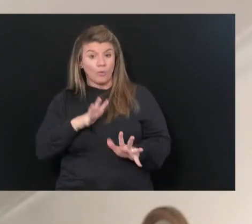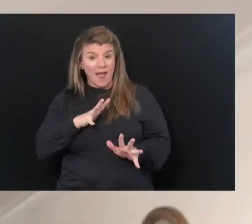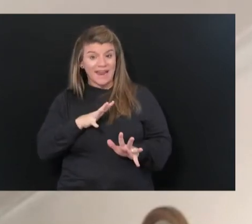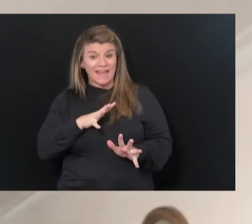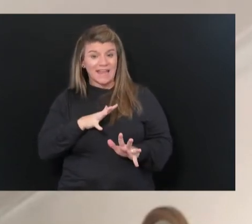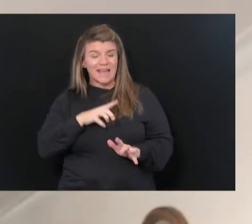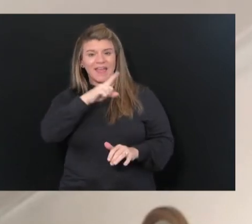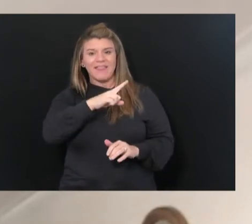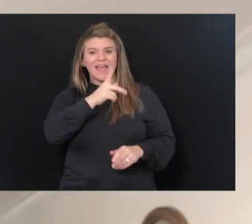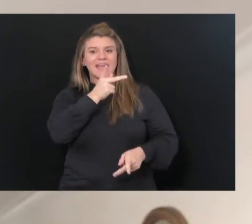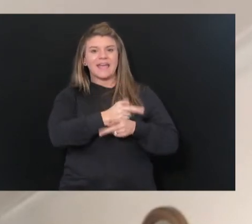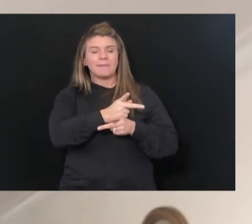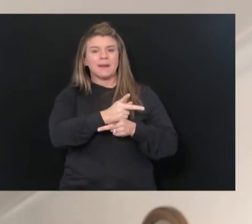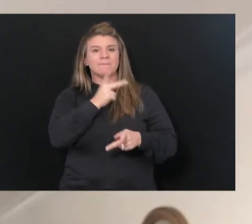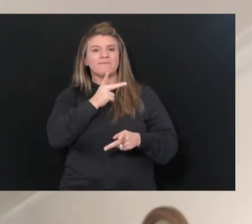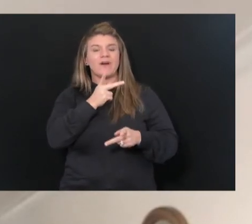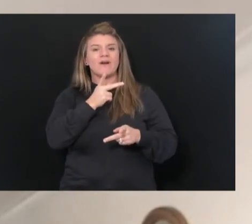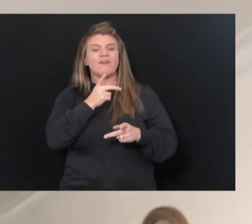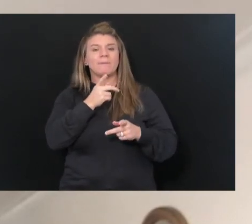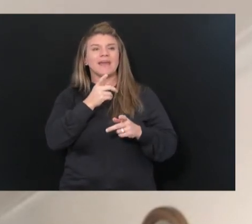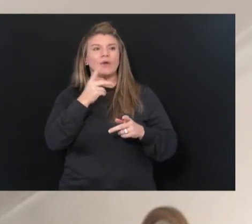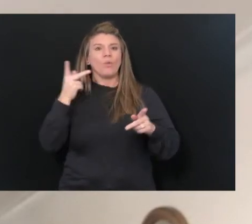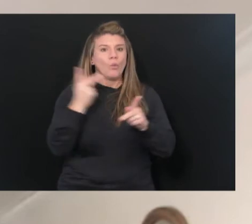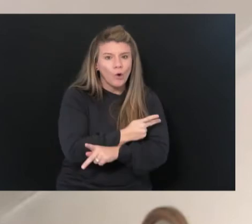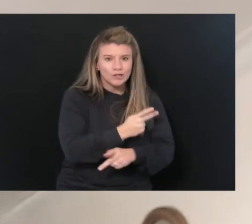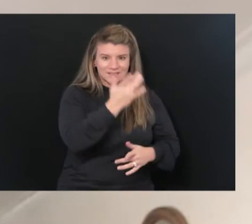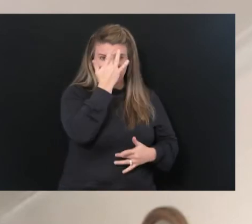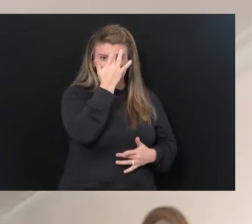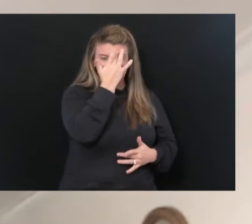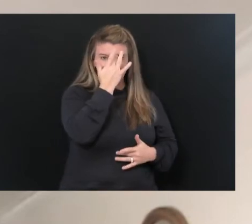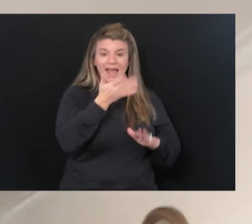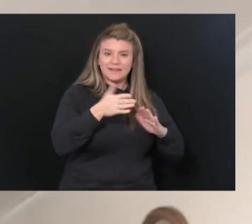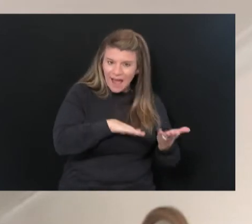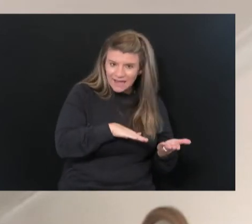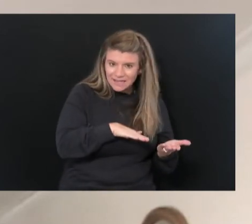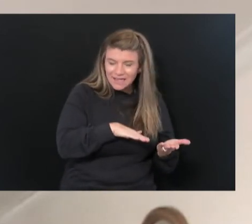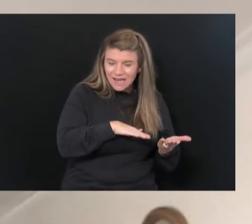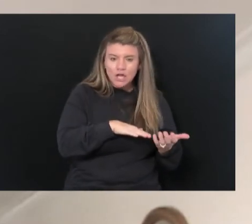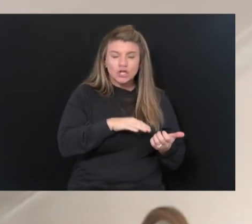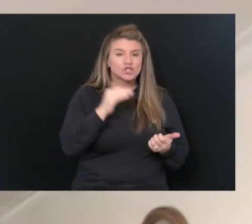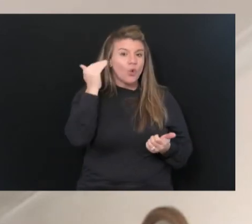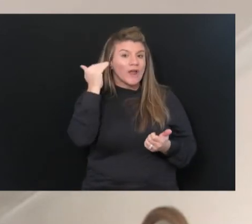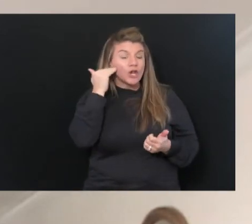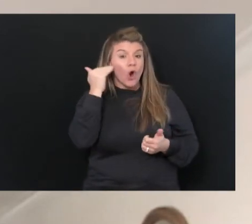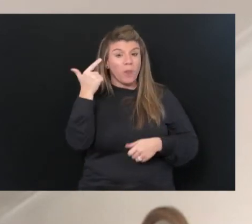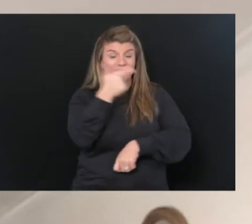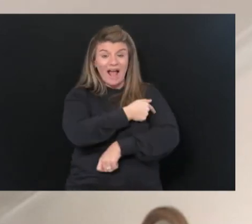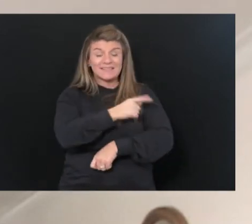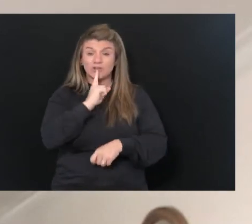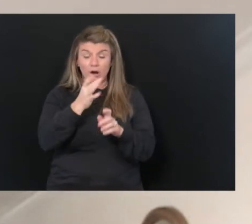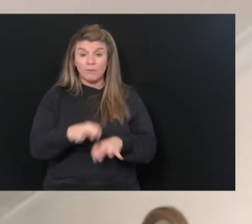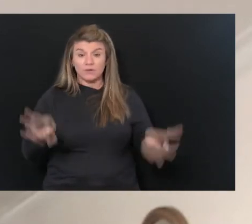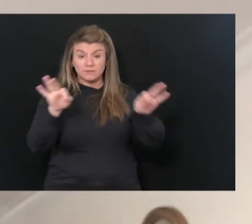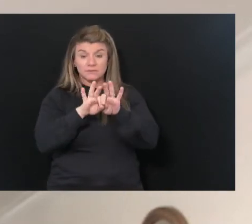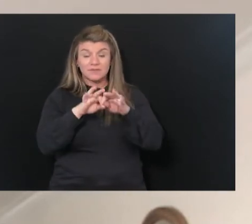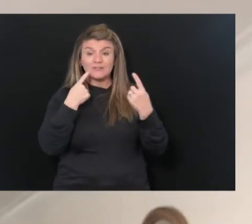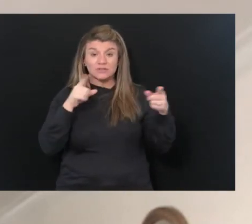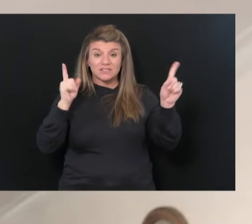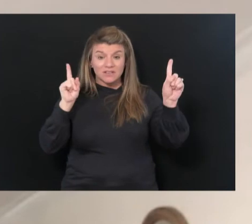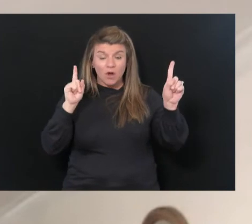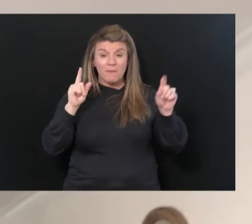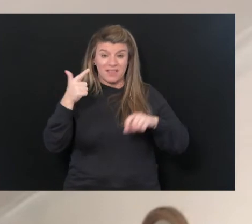kept them from getting really sick with COVID, and it's kept them from dying. So we know these vaccines are really important, but the